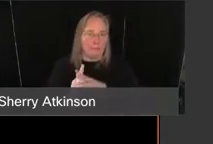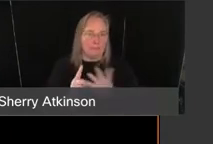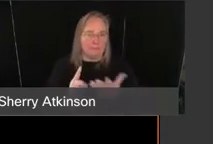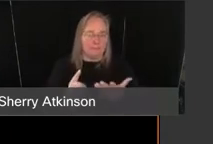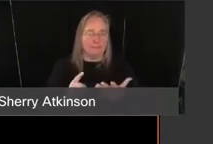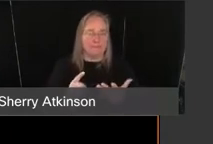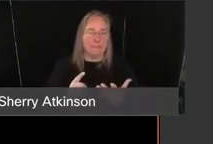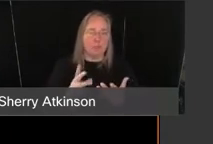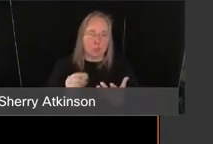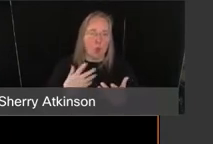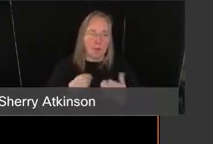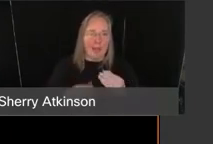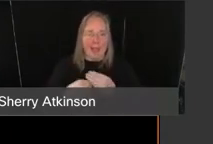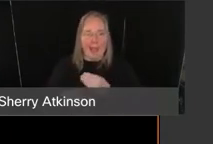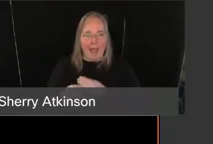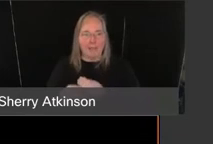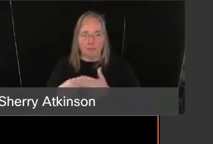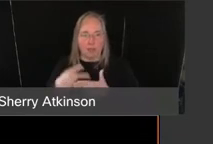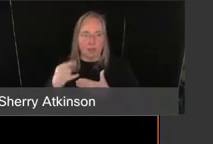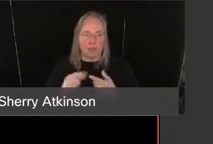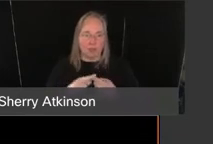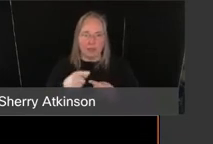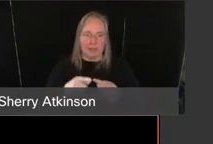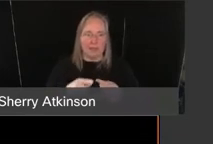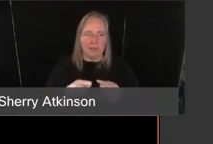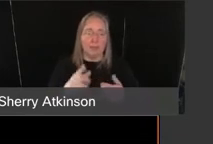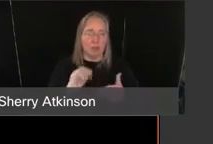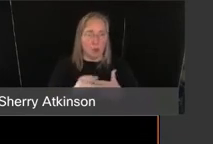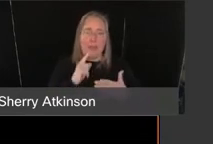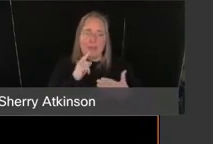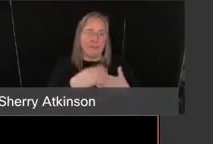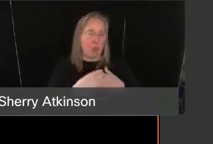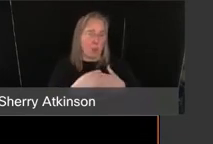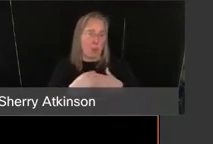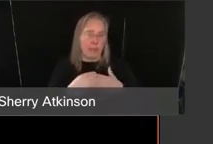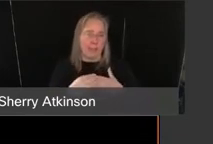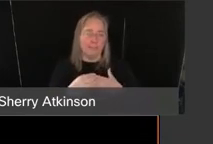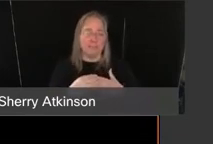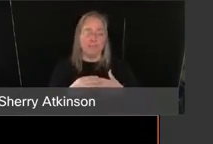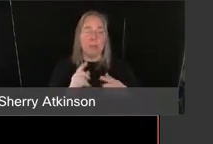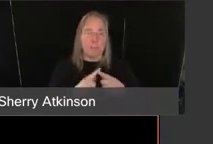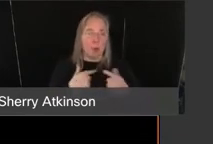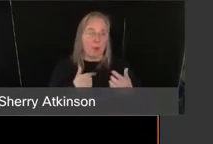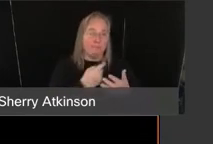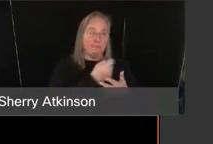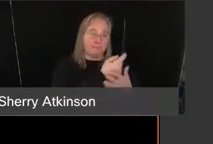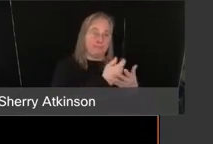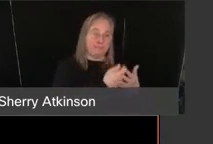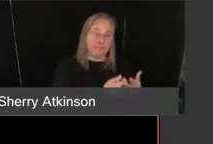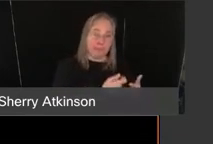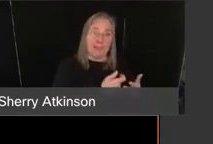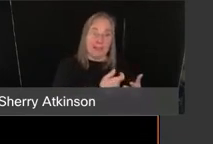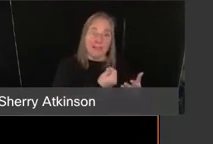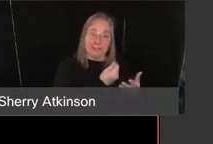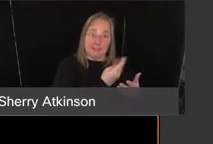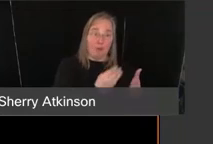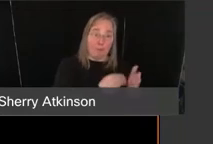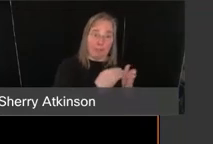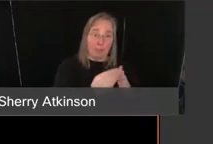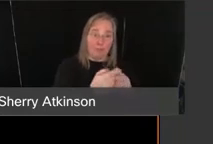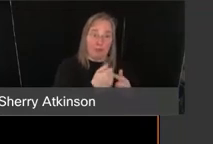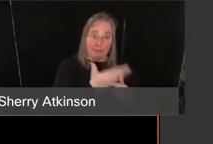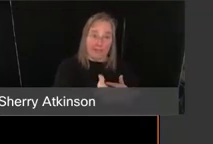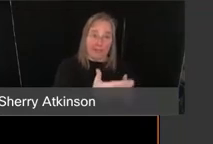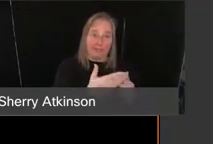it goes along. So this is fluid, but we have managed to knock off several million from this